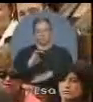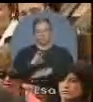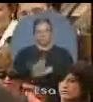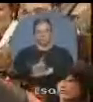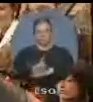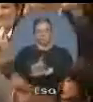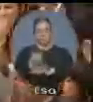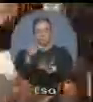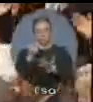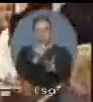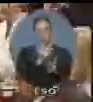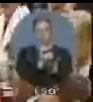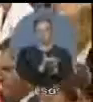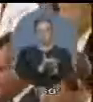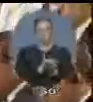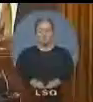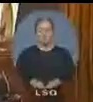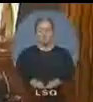raise taxes.